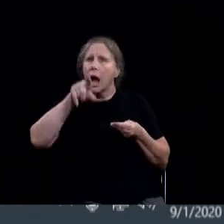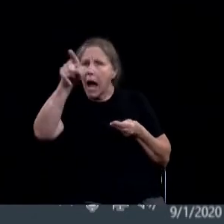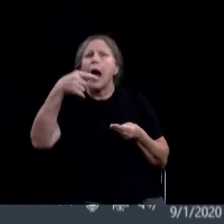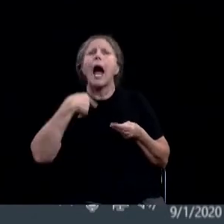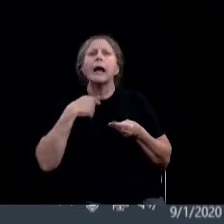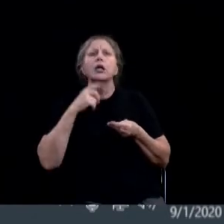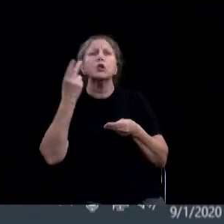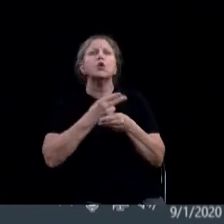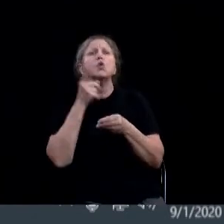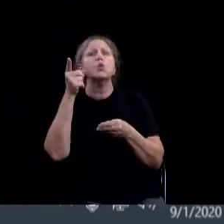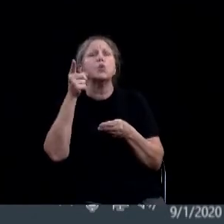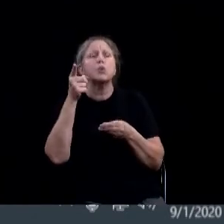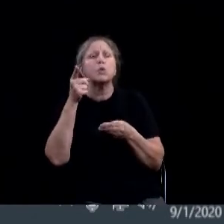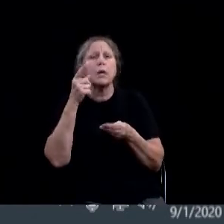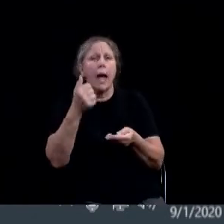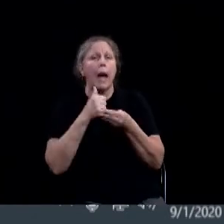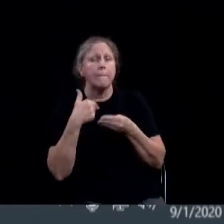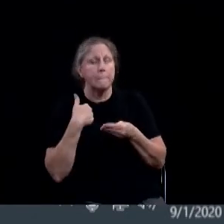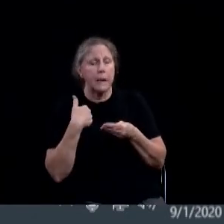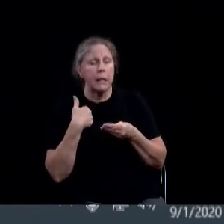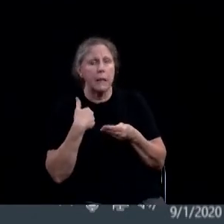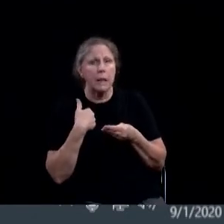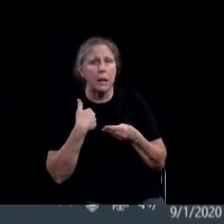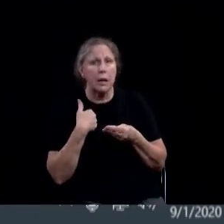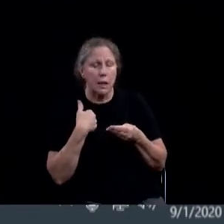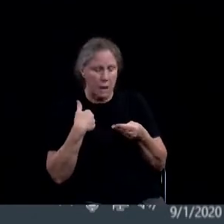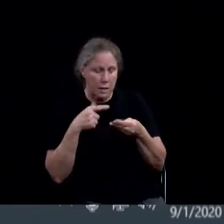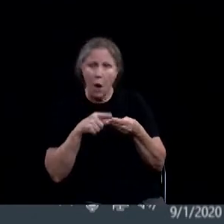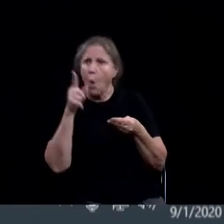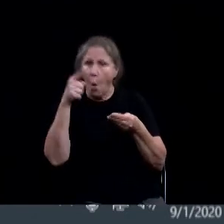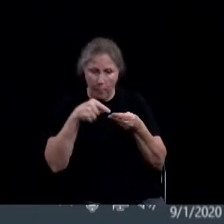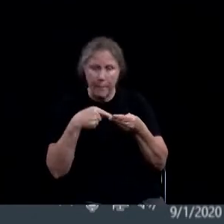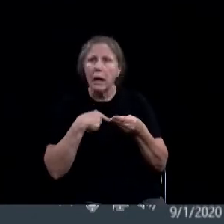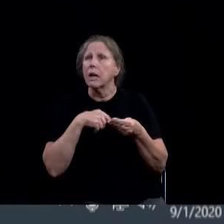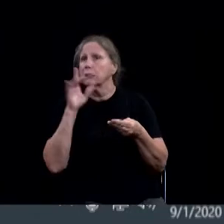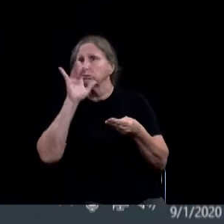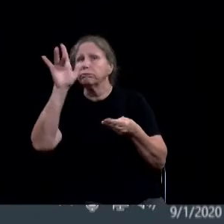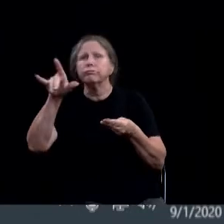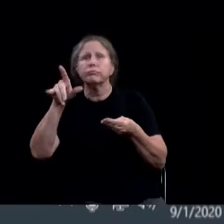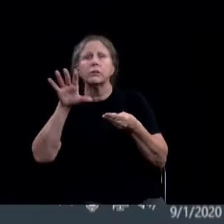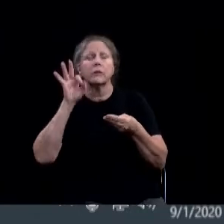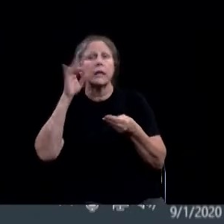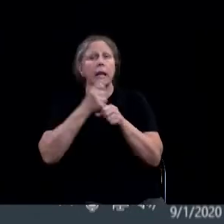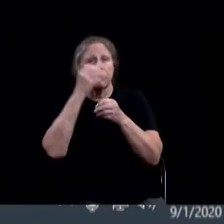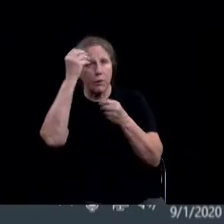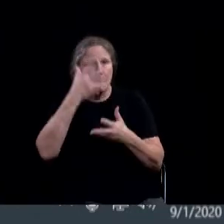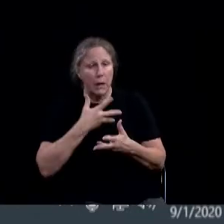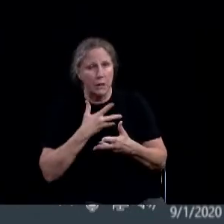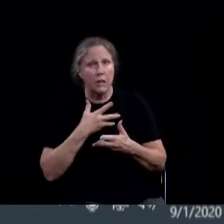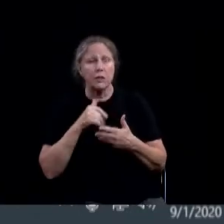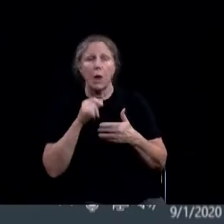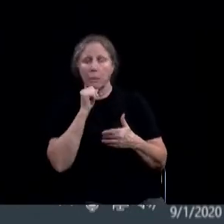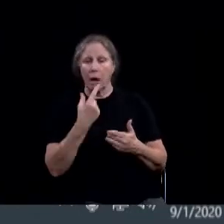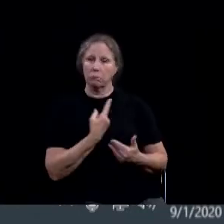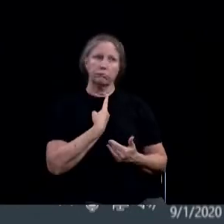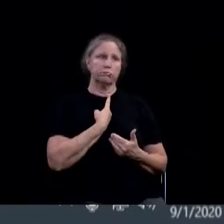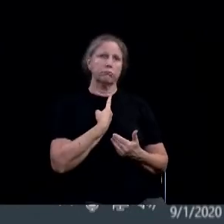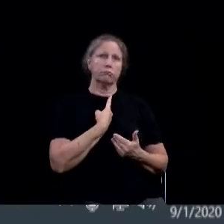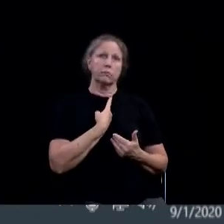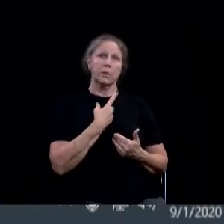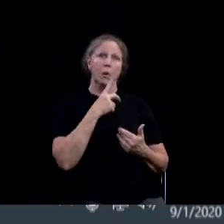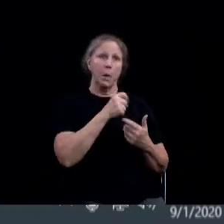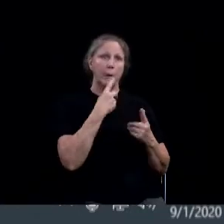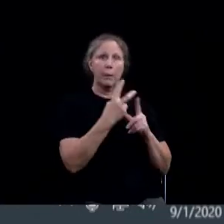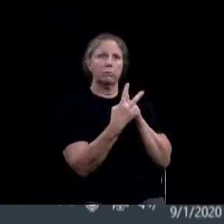in not being, in that lien filed number. You know what I'm saying? So